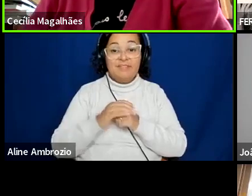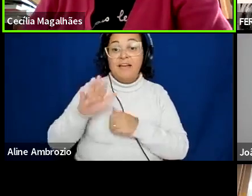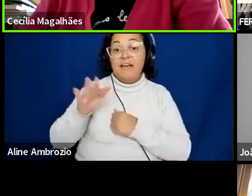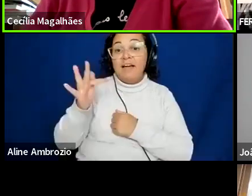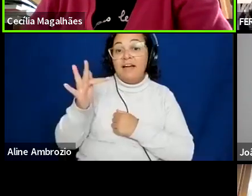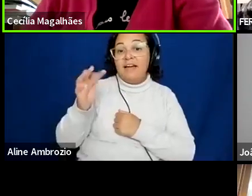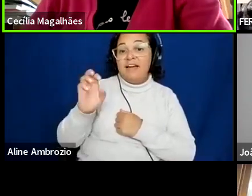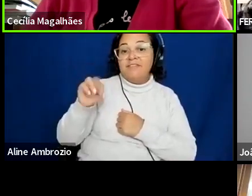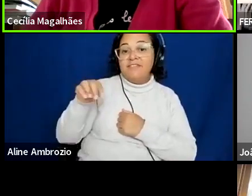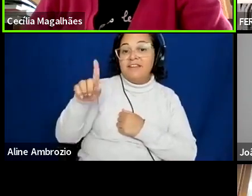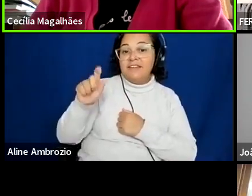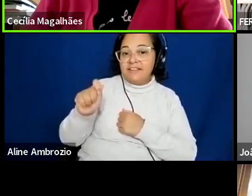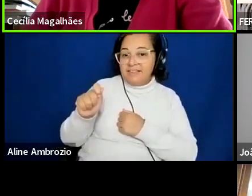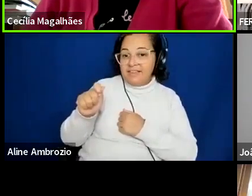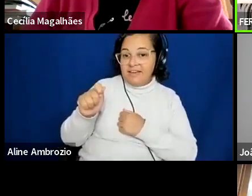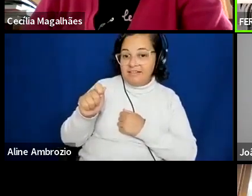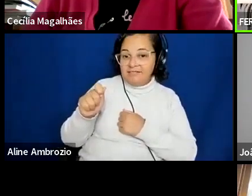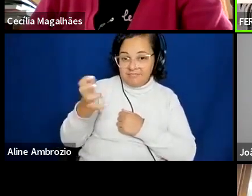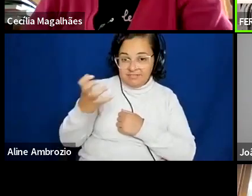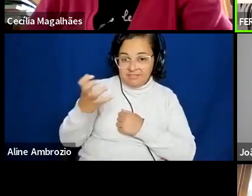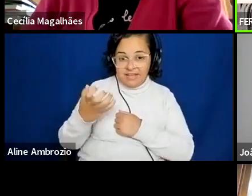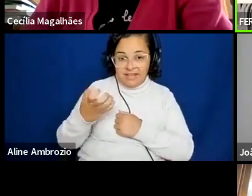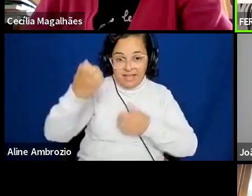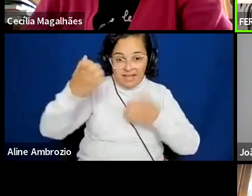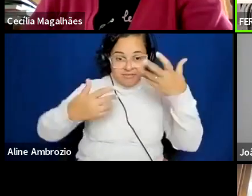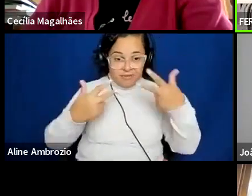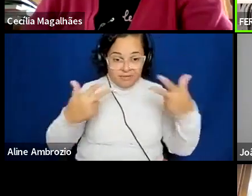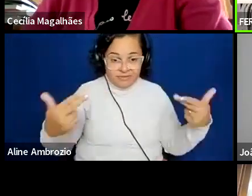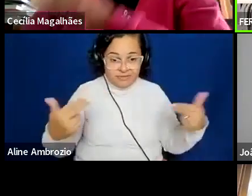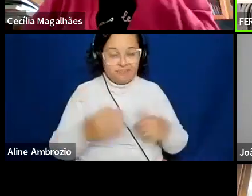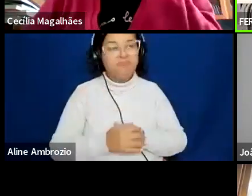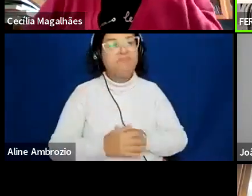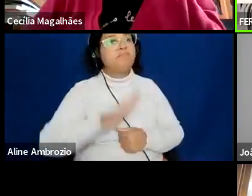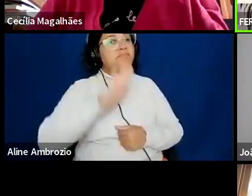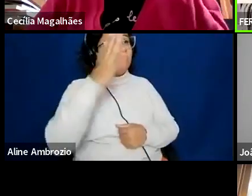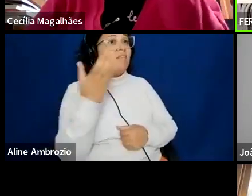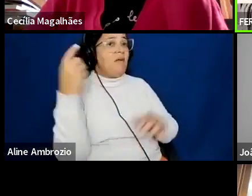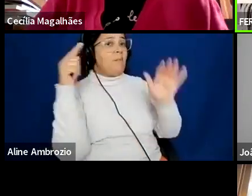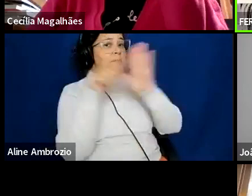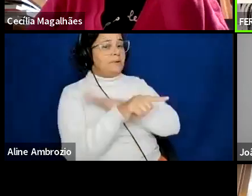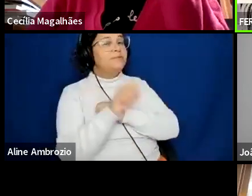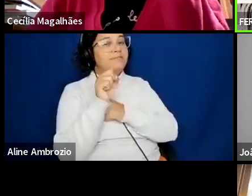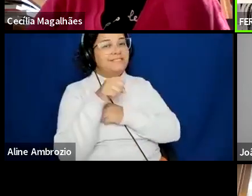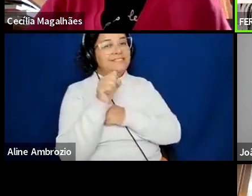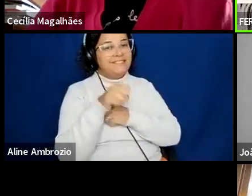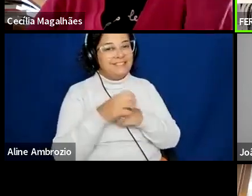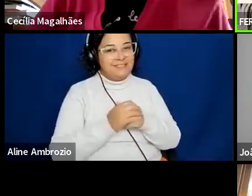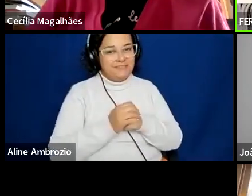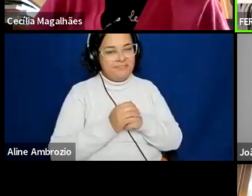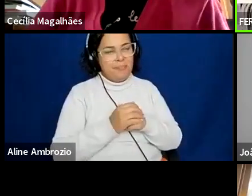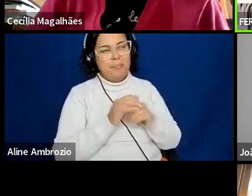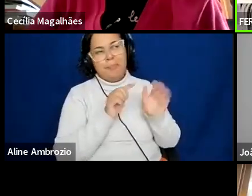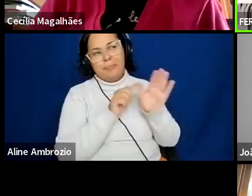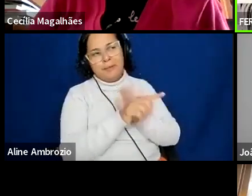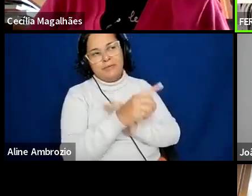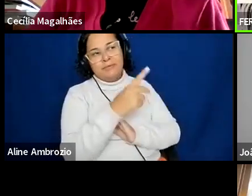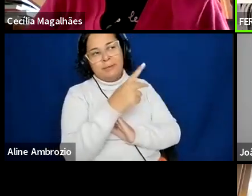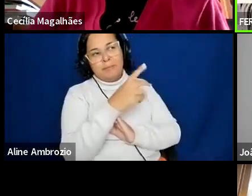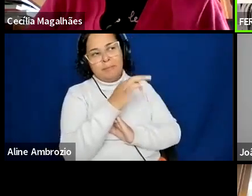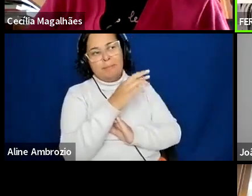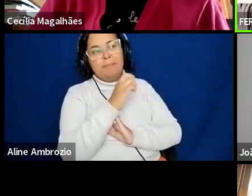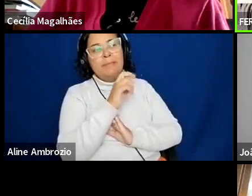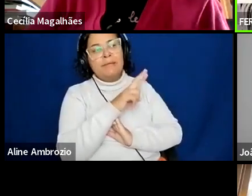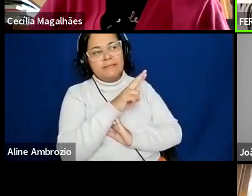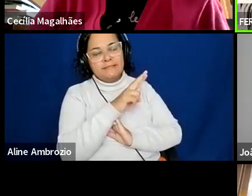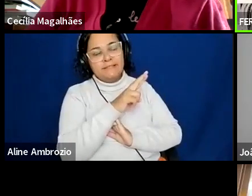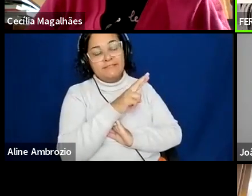Maybe Fernanda, you wanted to say something? Yeah, I would like to ask a question. Peter, I'm very, as you know, first of all, thank